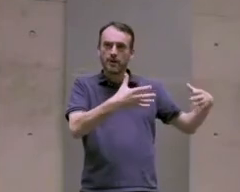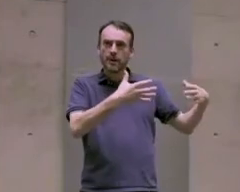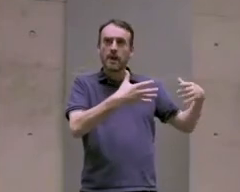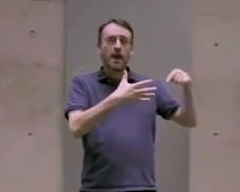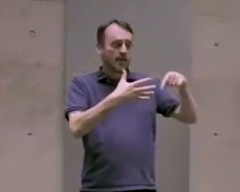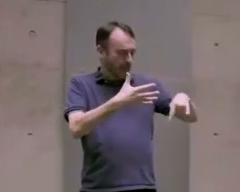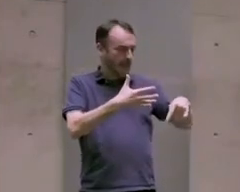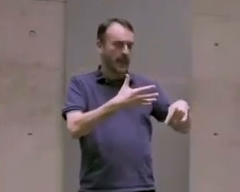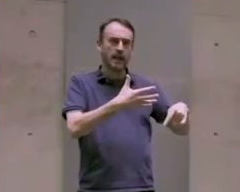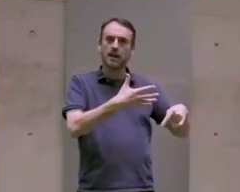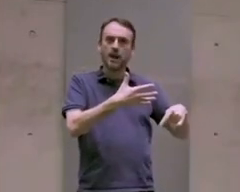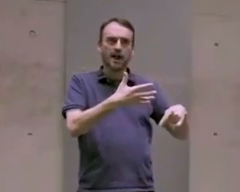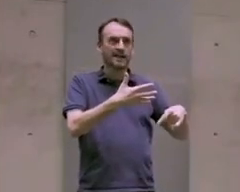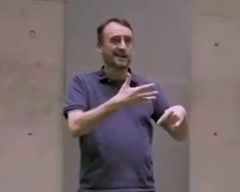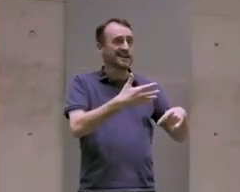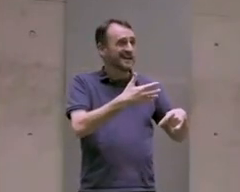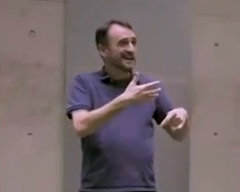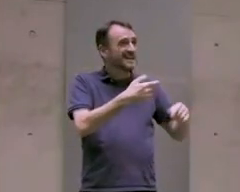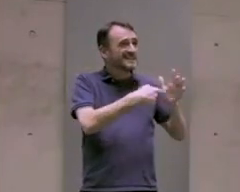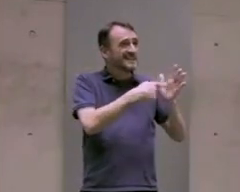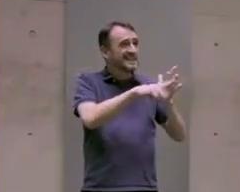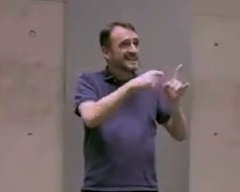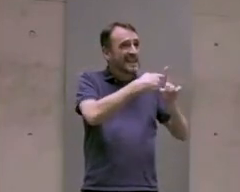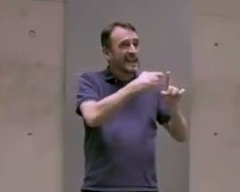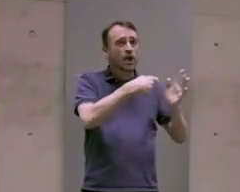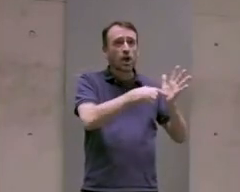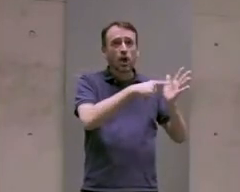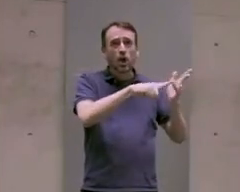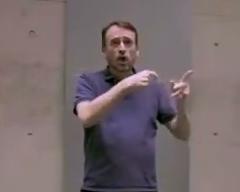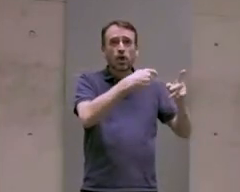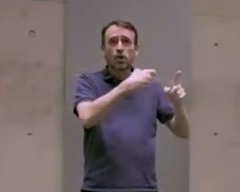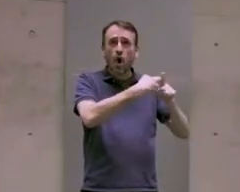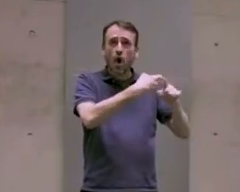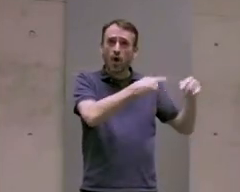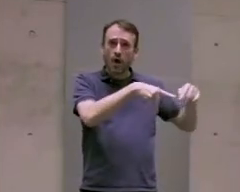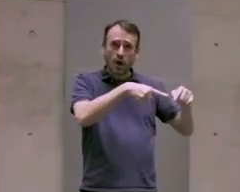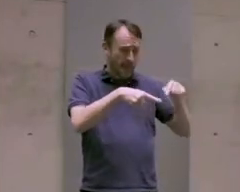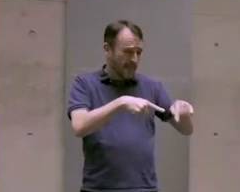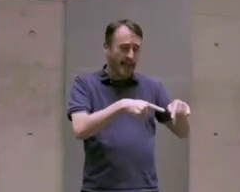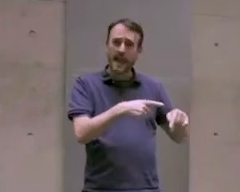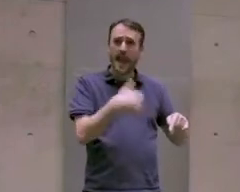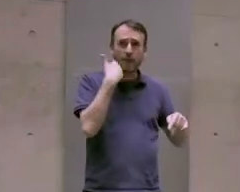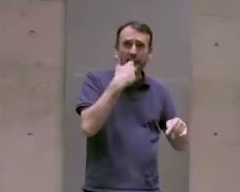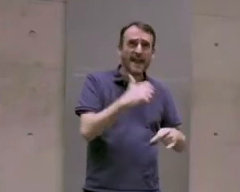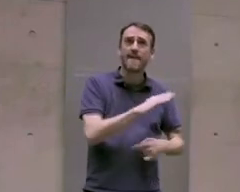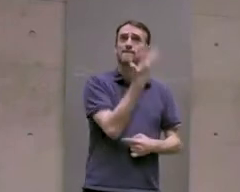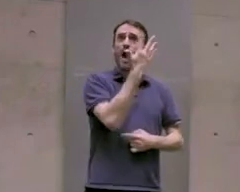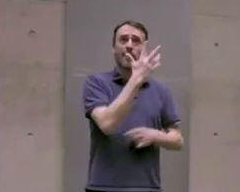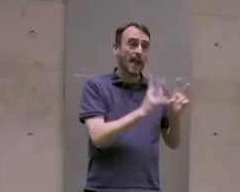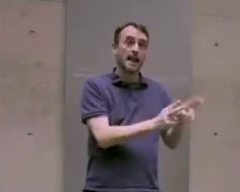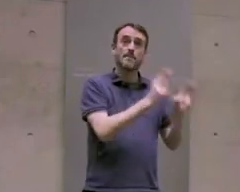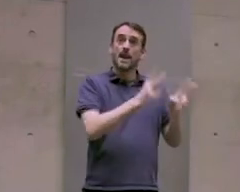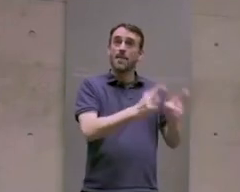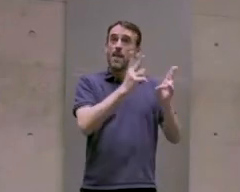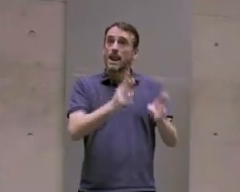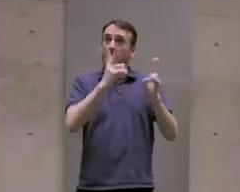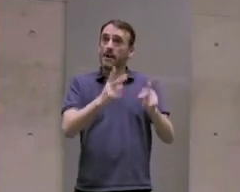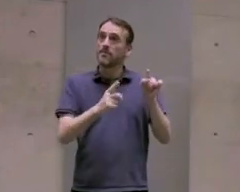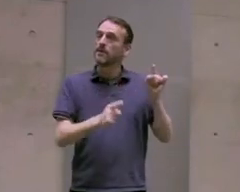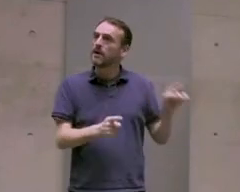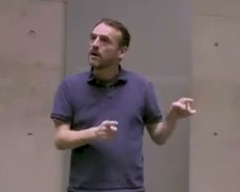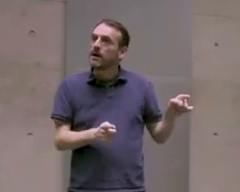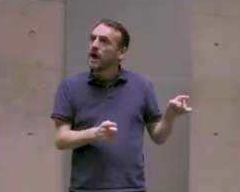day, it's working. And you should feel comfortable doing that. That's they're not wrong to be doing that and to be talking about their stuff.